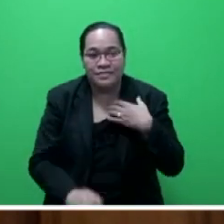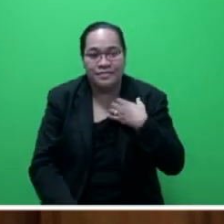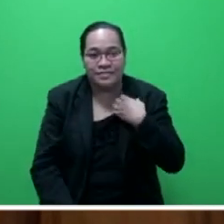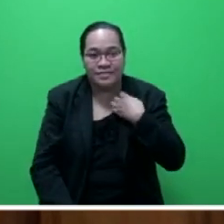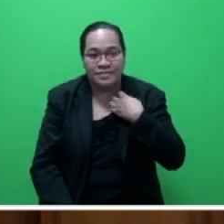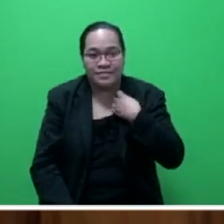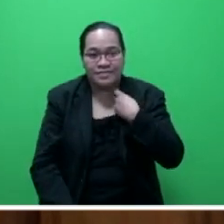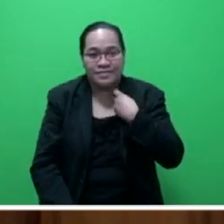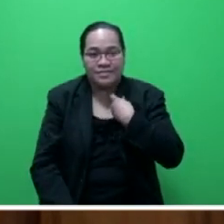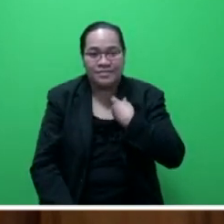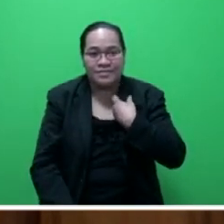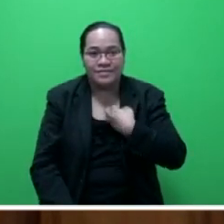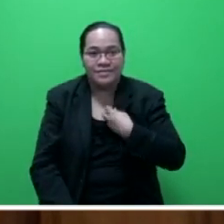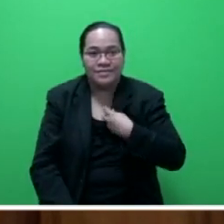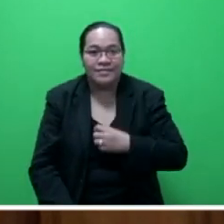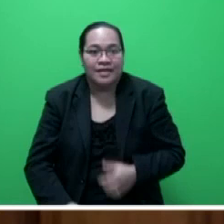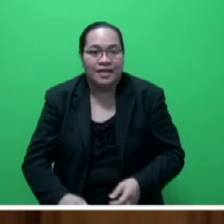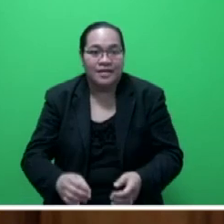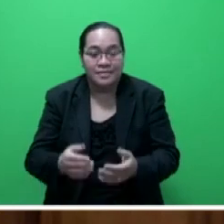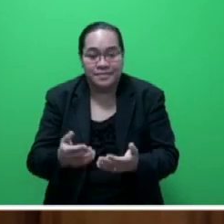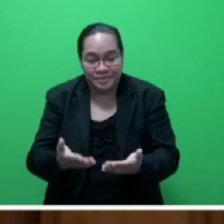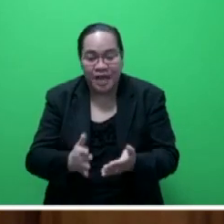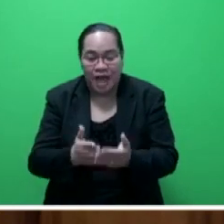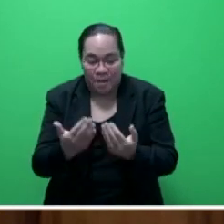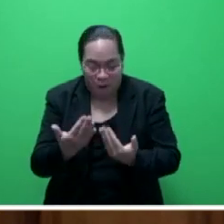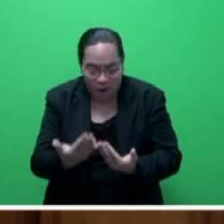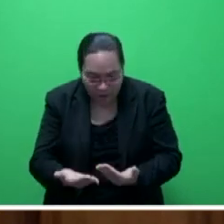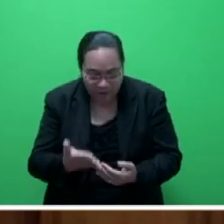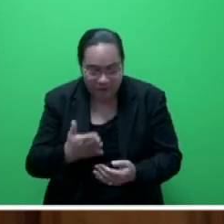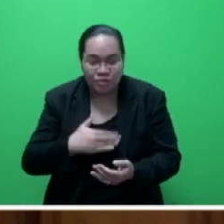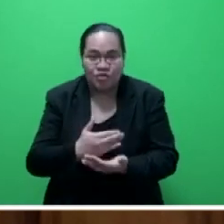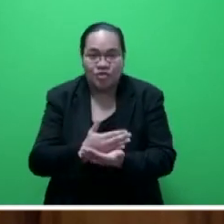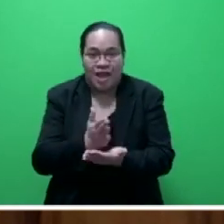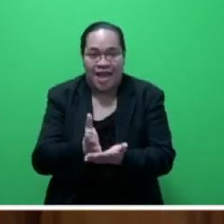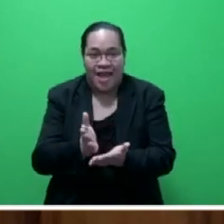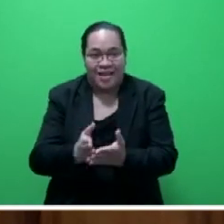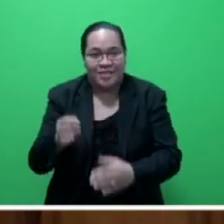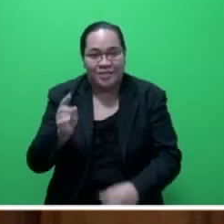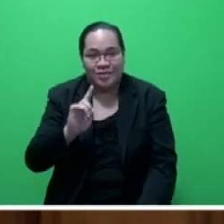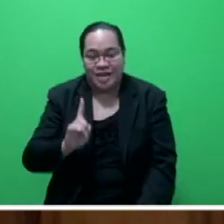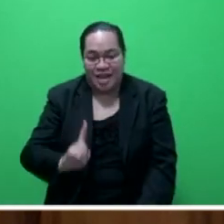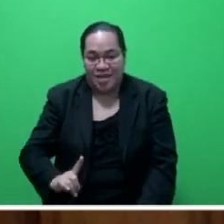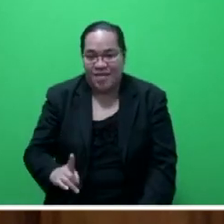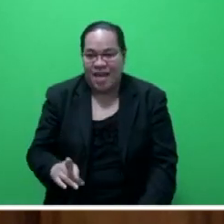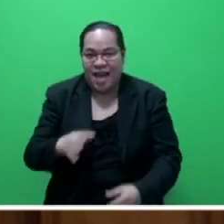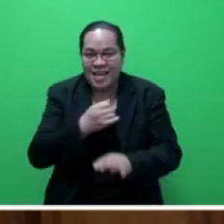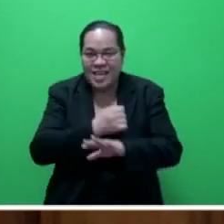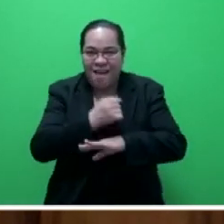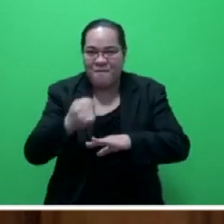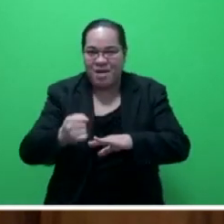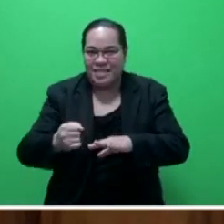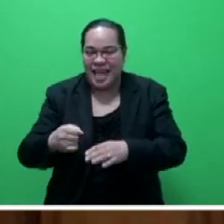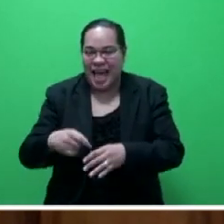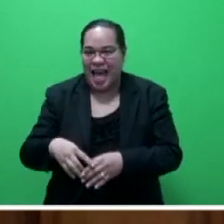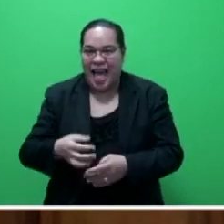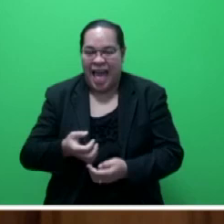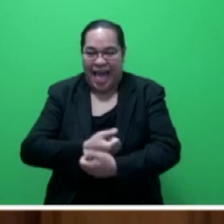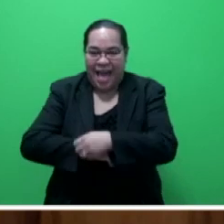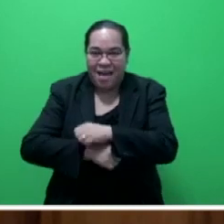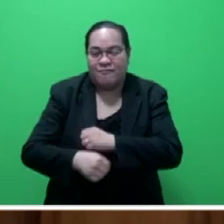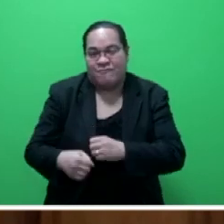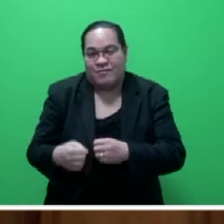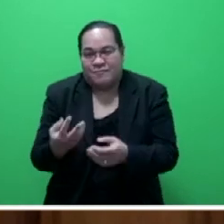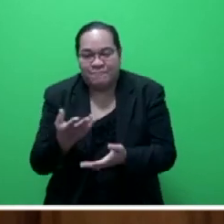Honourable Speaker, I am honoured to share today the government's efforts in the forestry sector to help address the impact